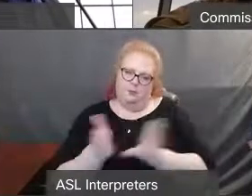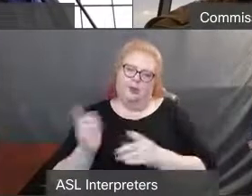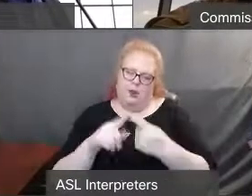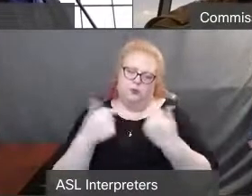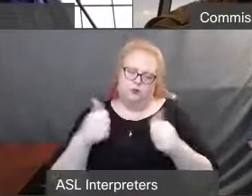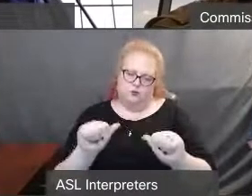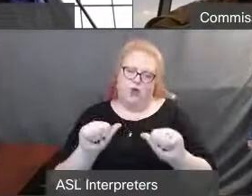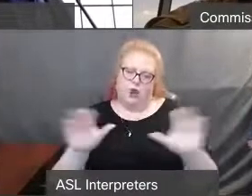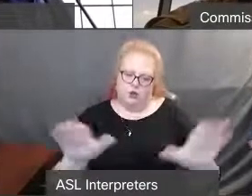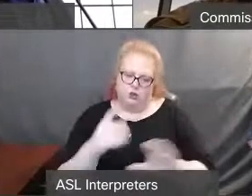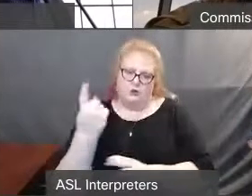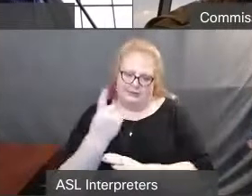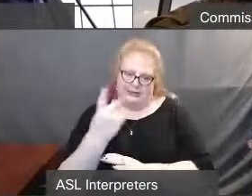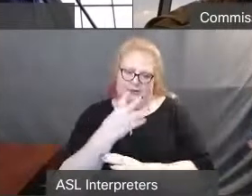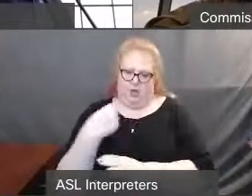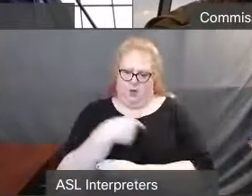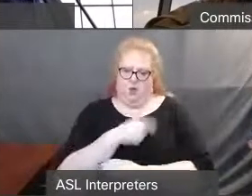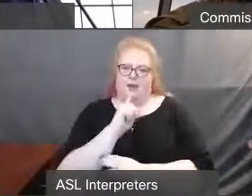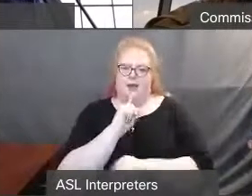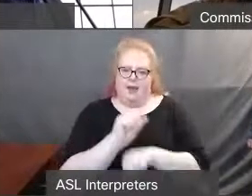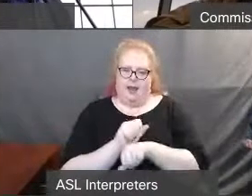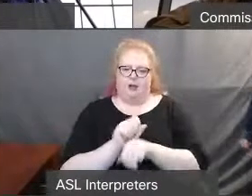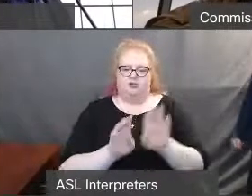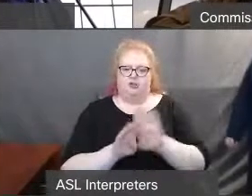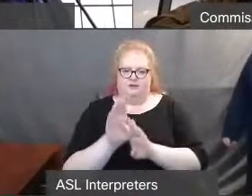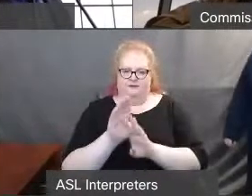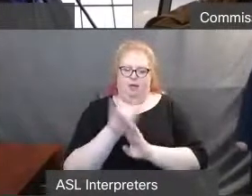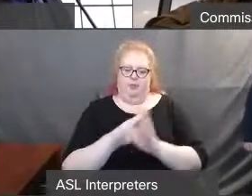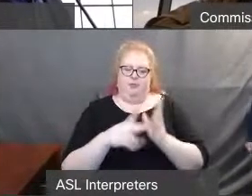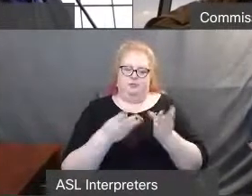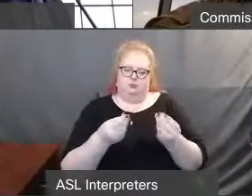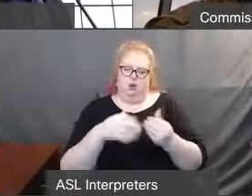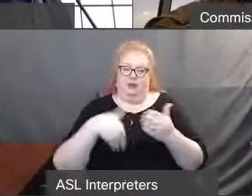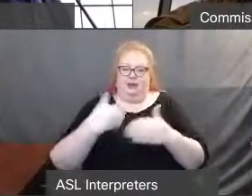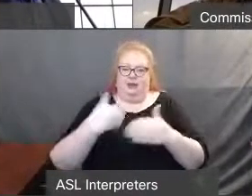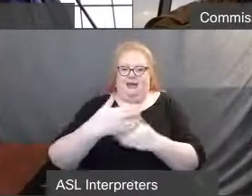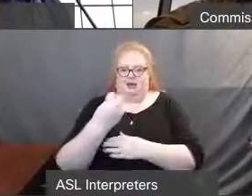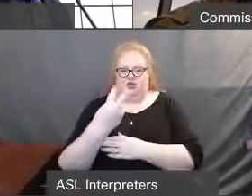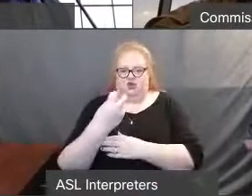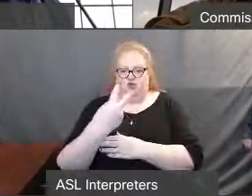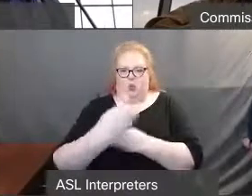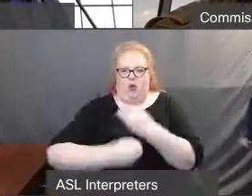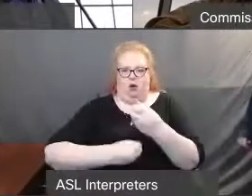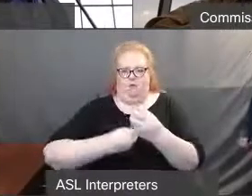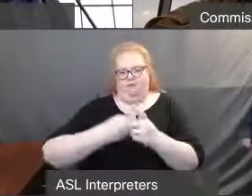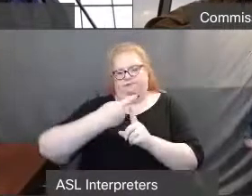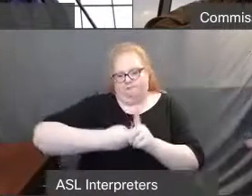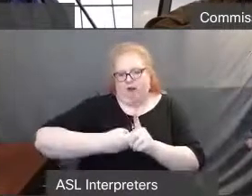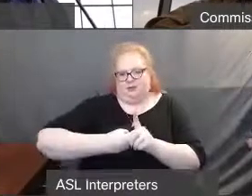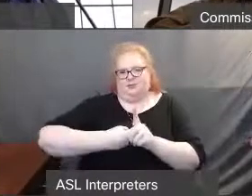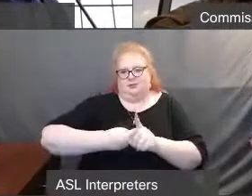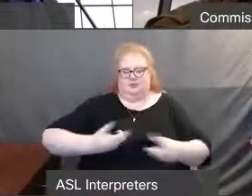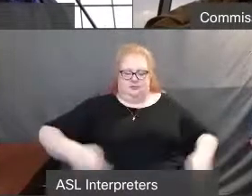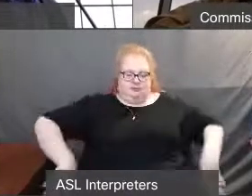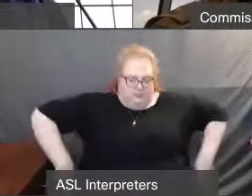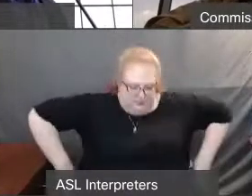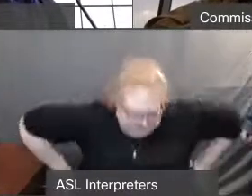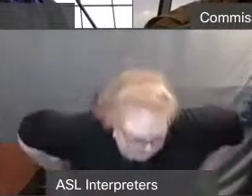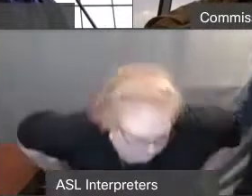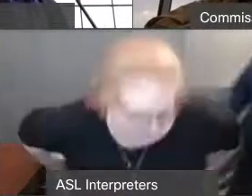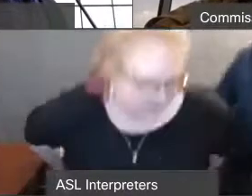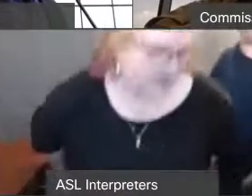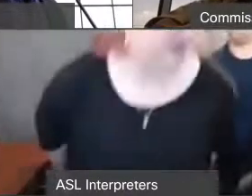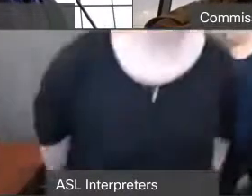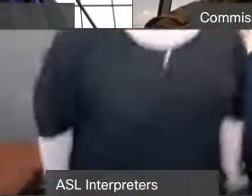so we can actually develop this property in the next 12 months. And we've got a few ideas, but we don't know exactly what we